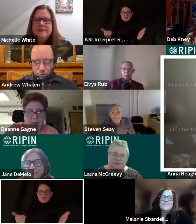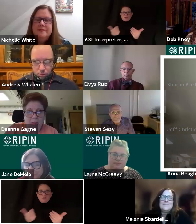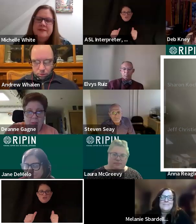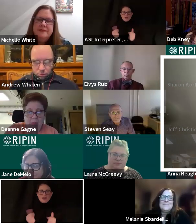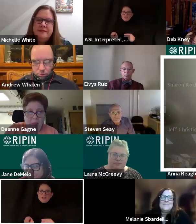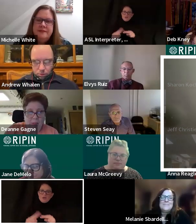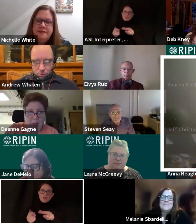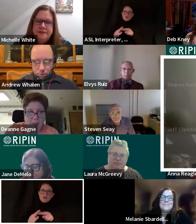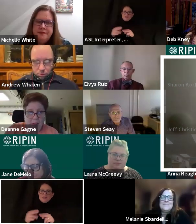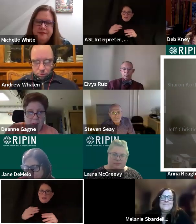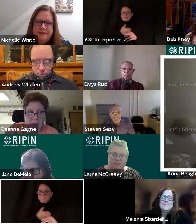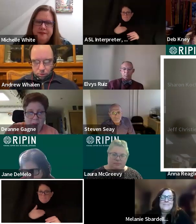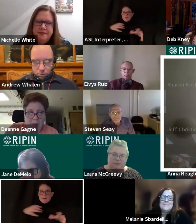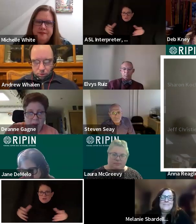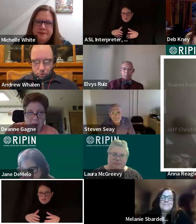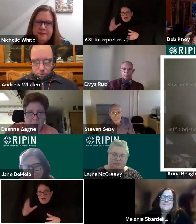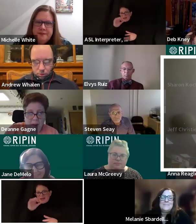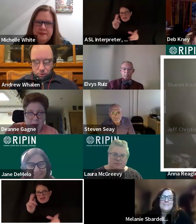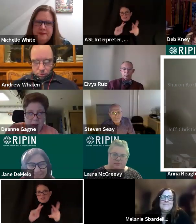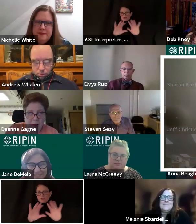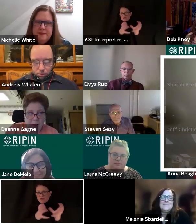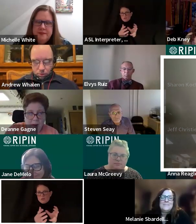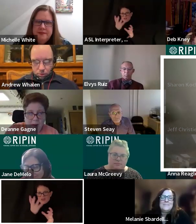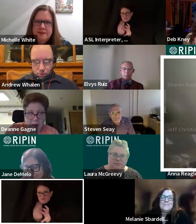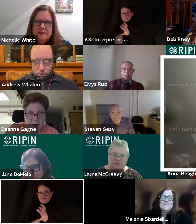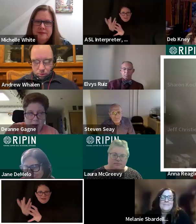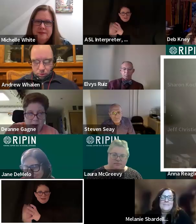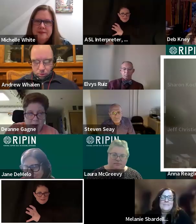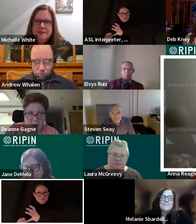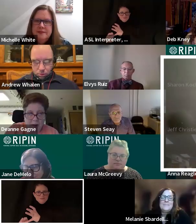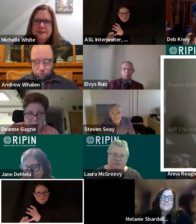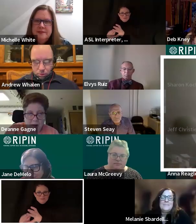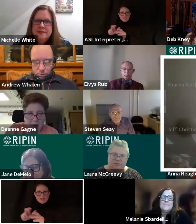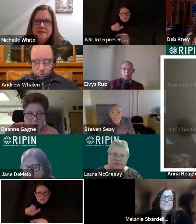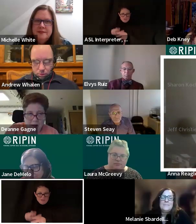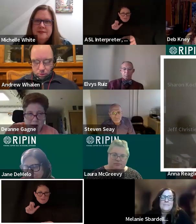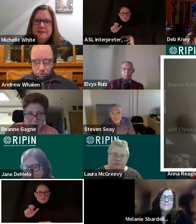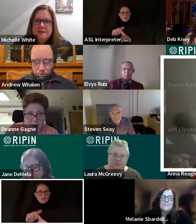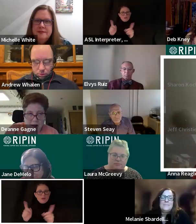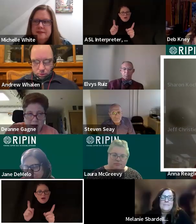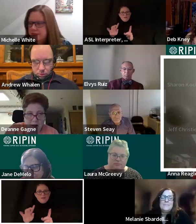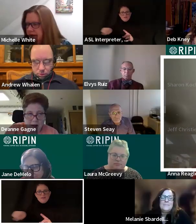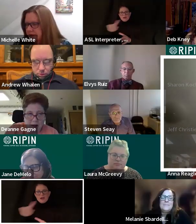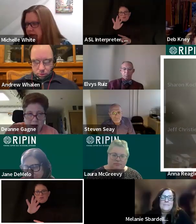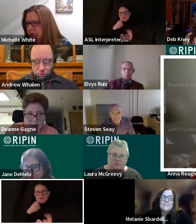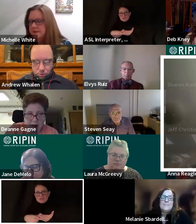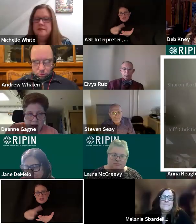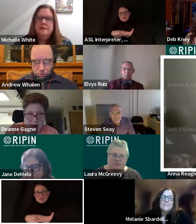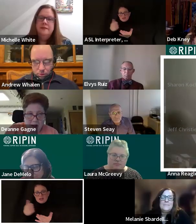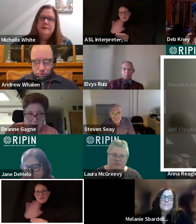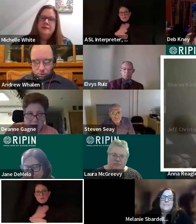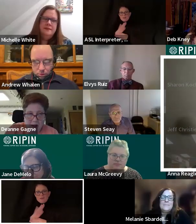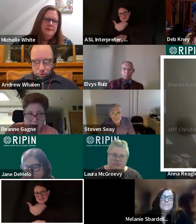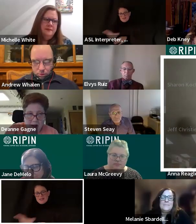increase membership, I guess. I guess they lost a couple groups. So they're talking about all the business